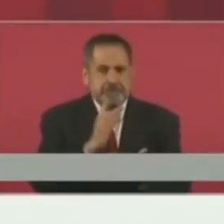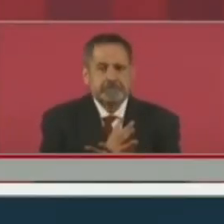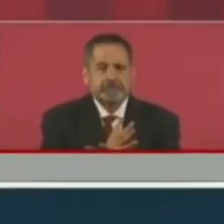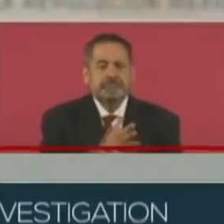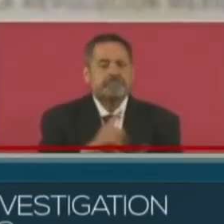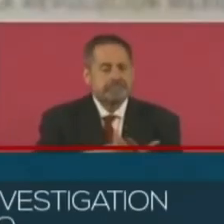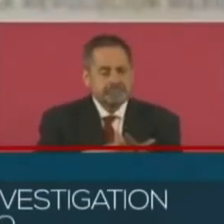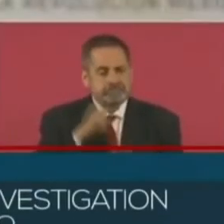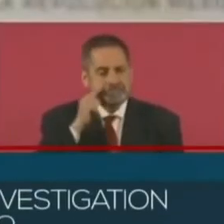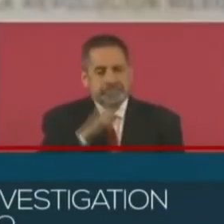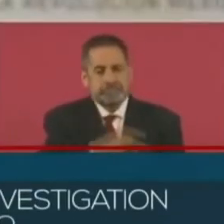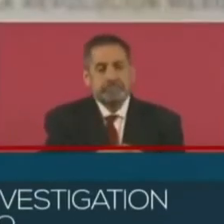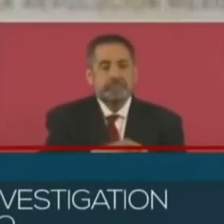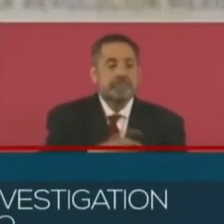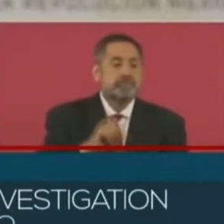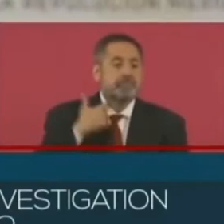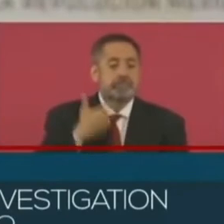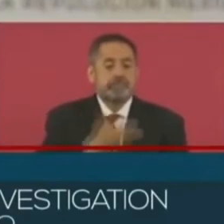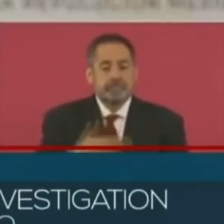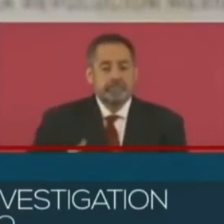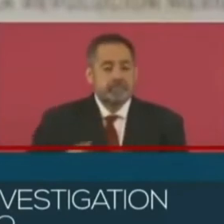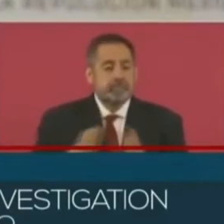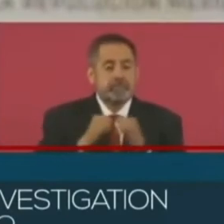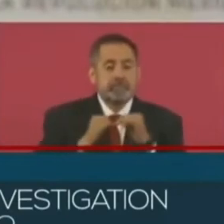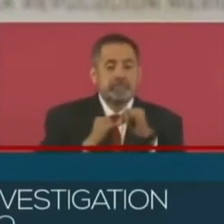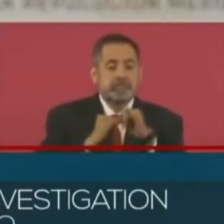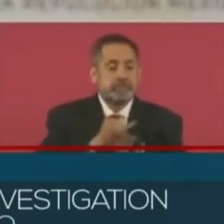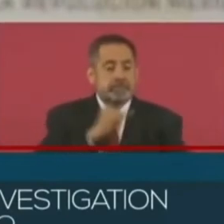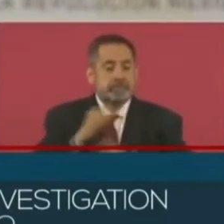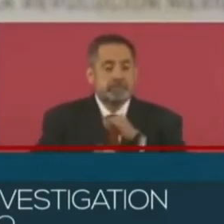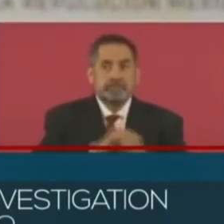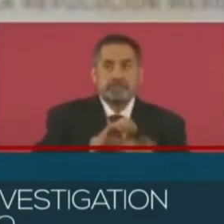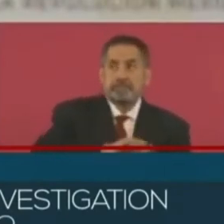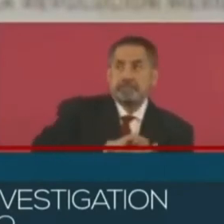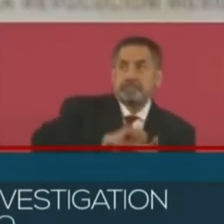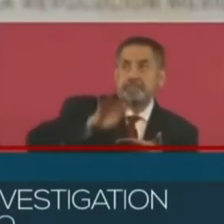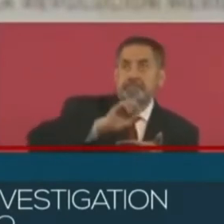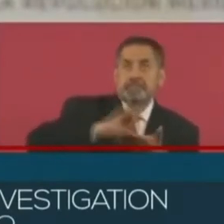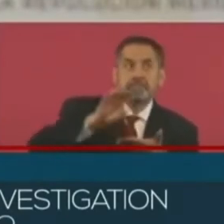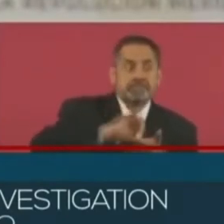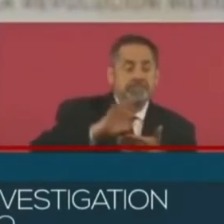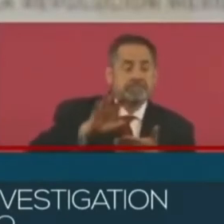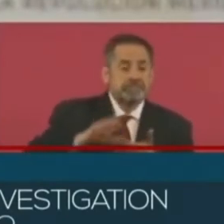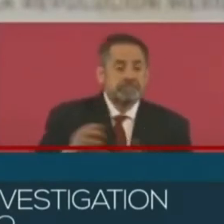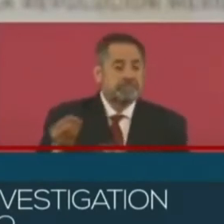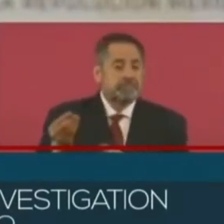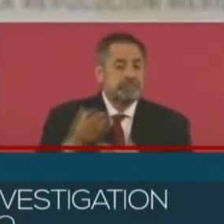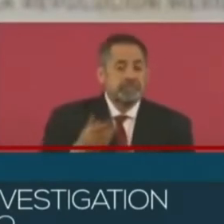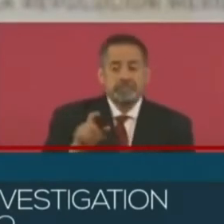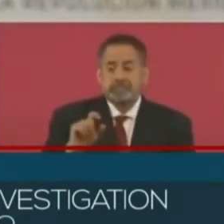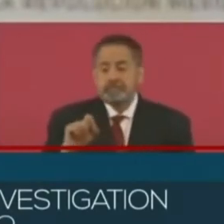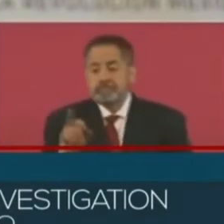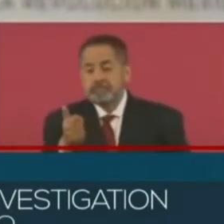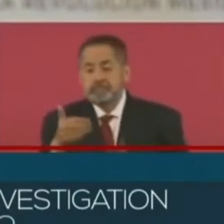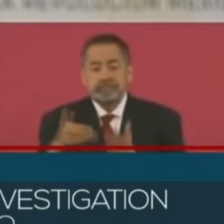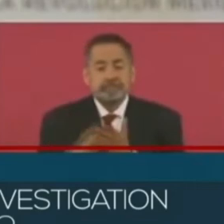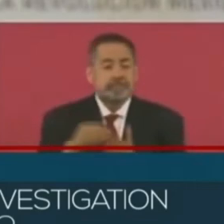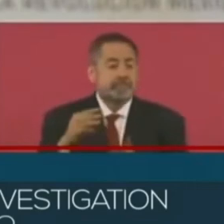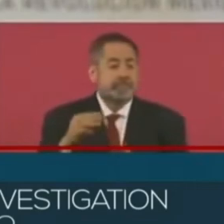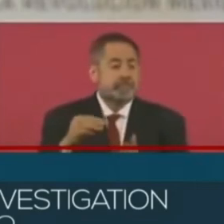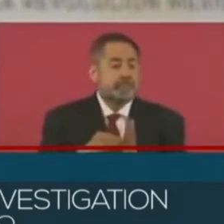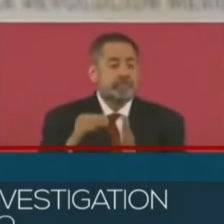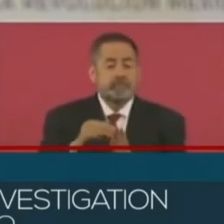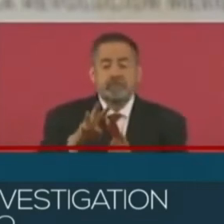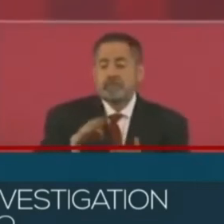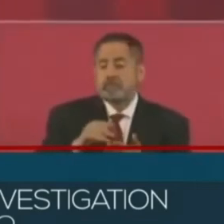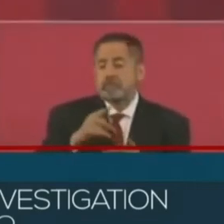Gomez, head of the Financial Intelligence Unit, emphasized that the folder with all the details was delivered to Attorney General's office.